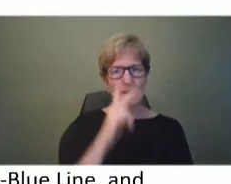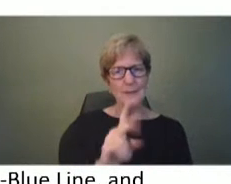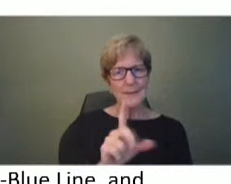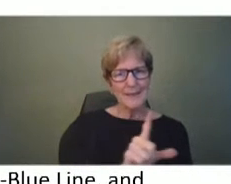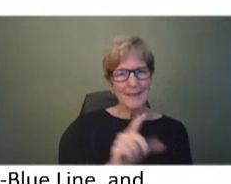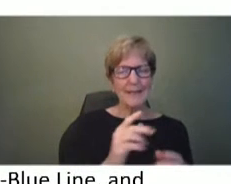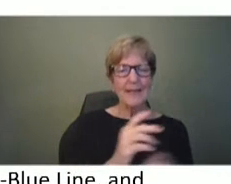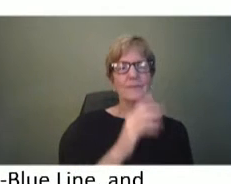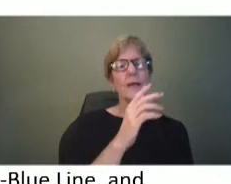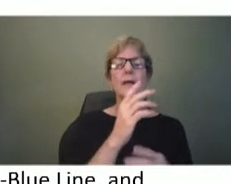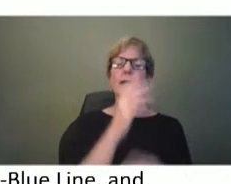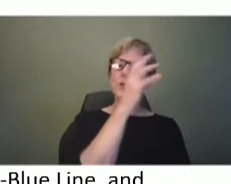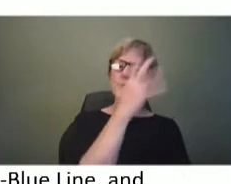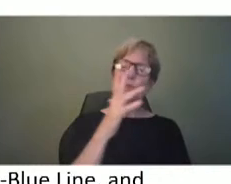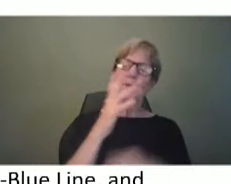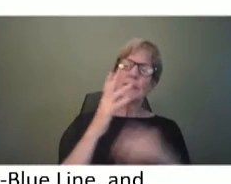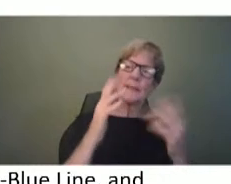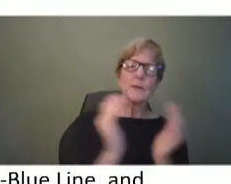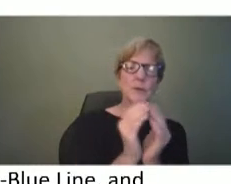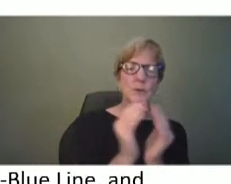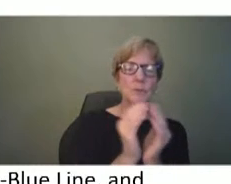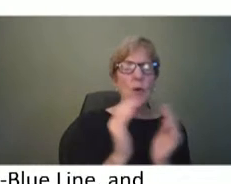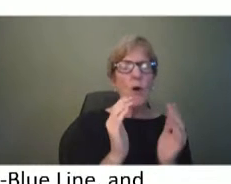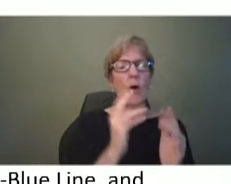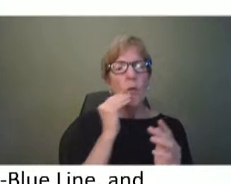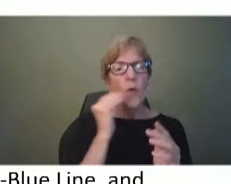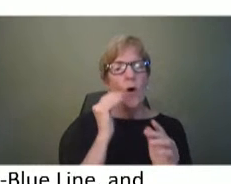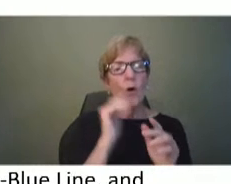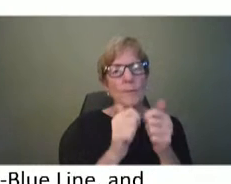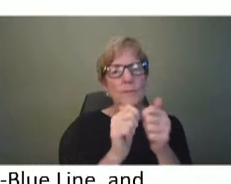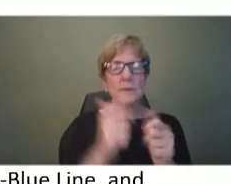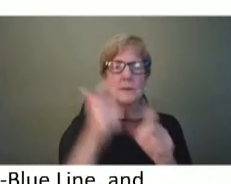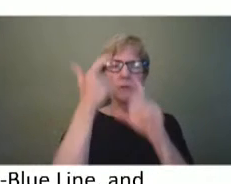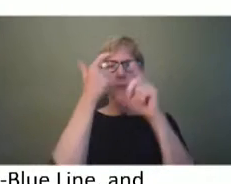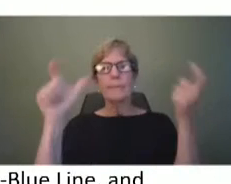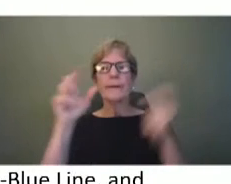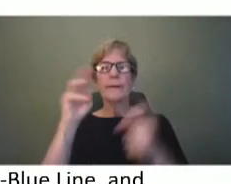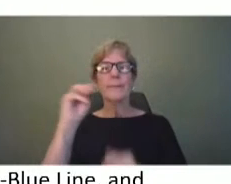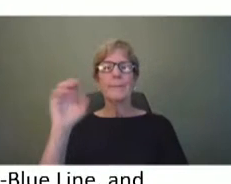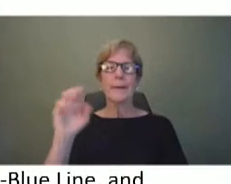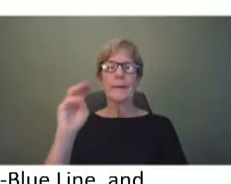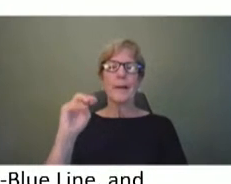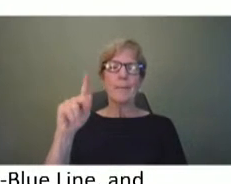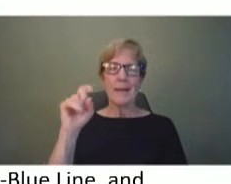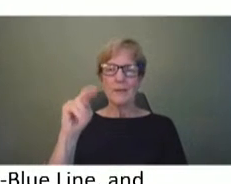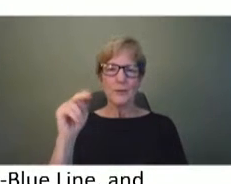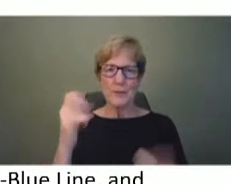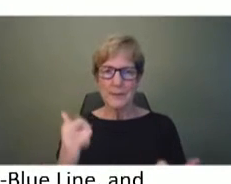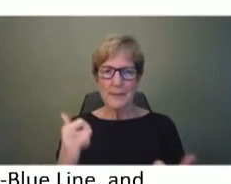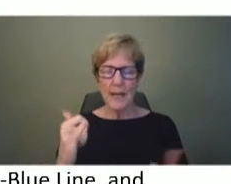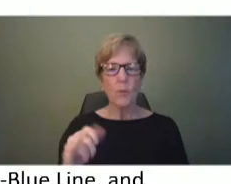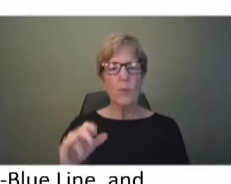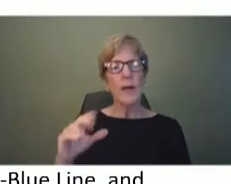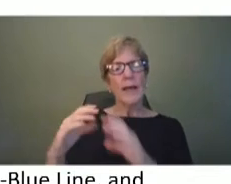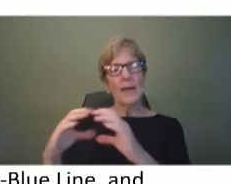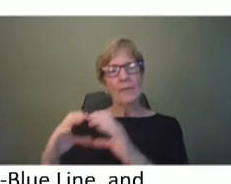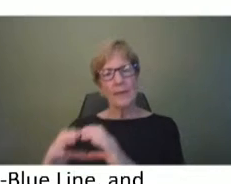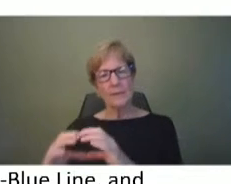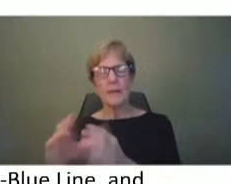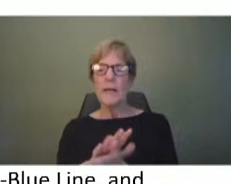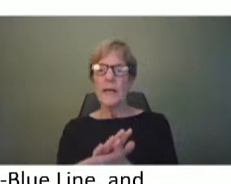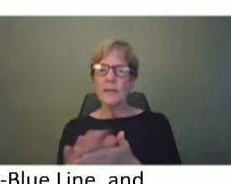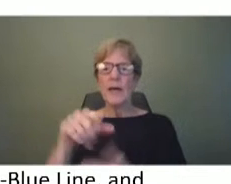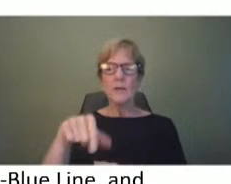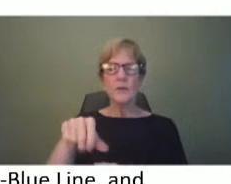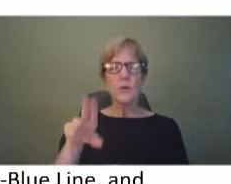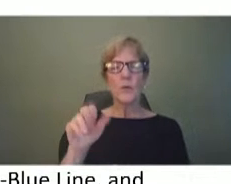light streets so you have everything from small original Bungalows to much bigger mcmansions now and then the second picture in the lower left there is are some nicer quadplex that were